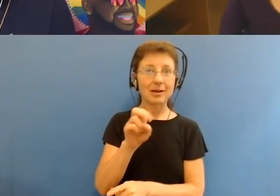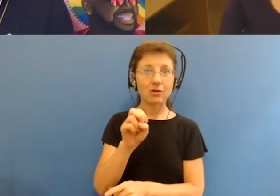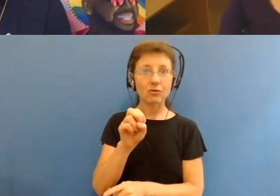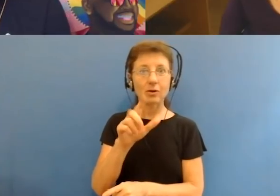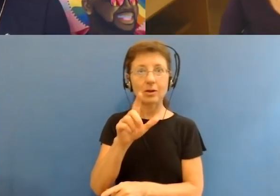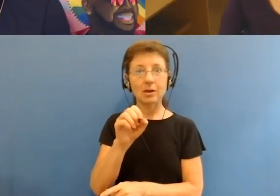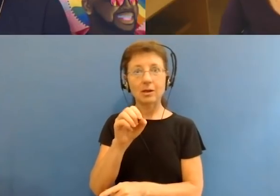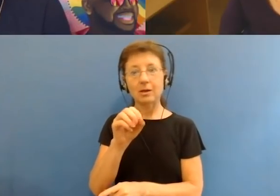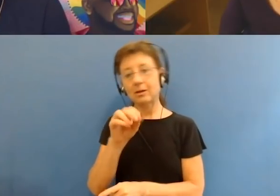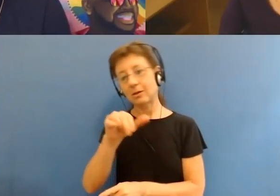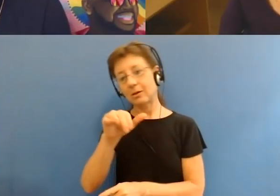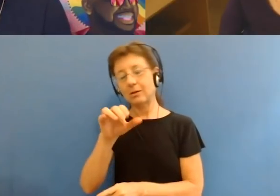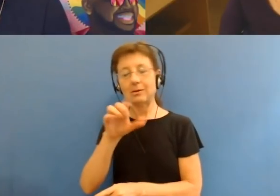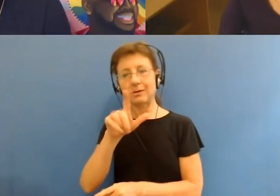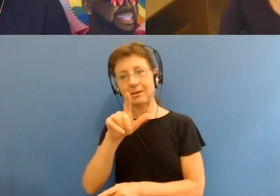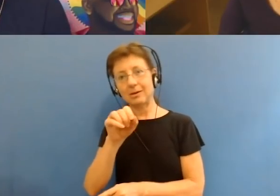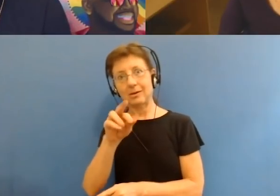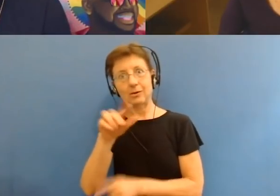warfare.